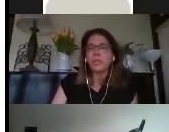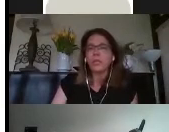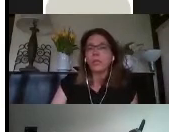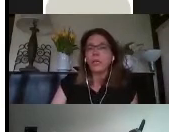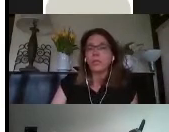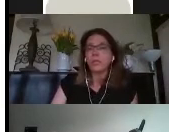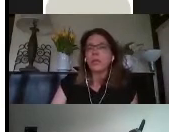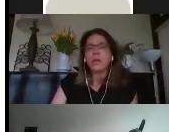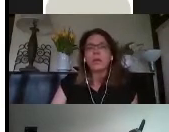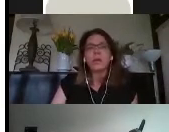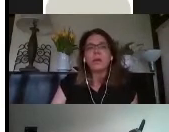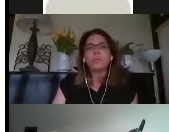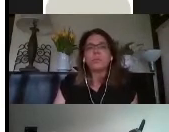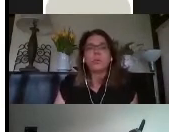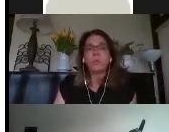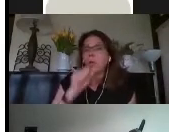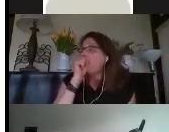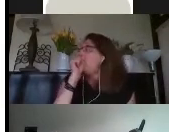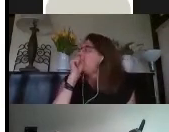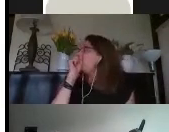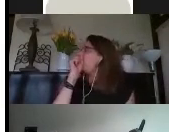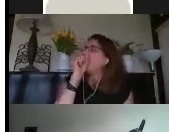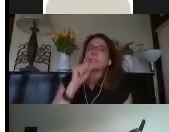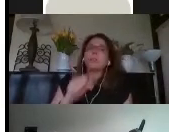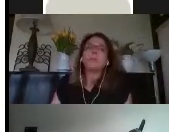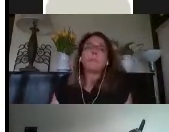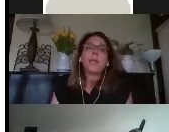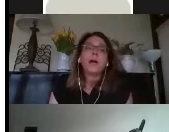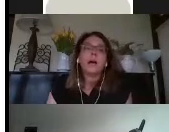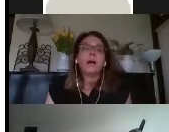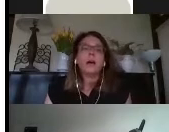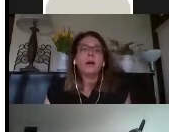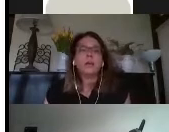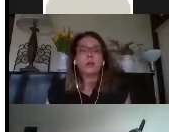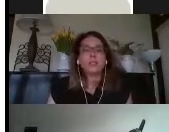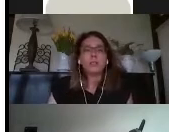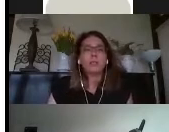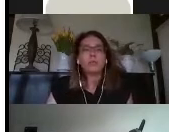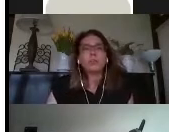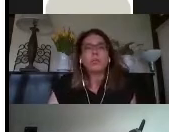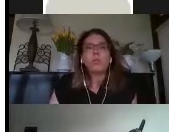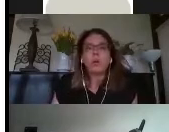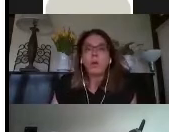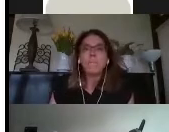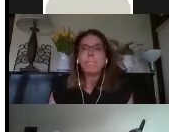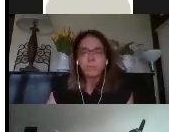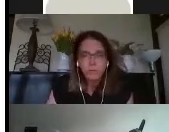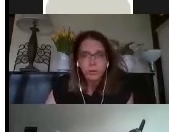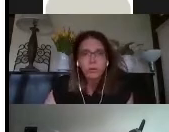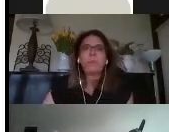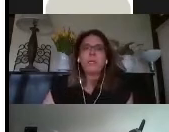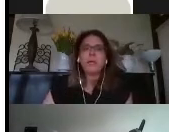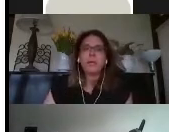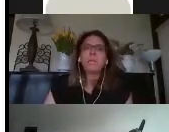loading in that bike lane, which is a problem. Excuse me. Another possible approach is the one-way